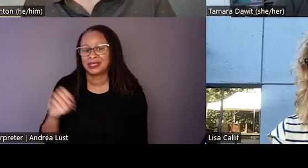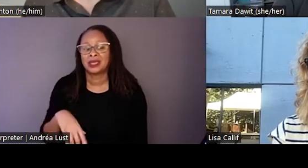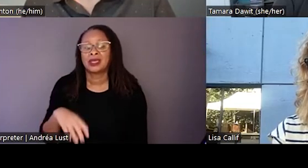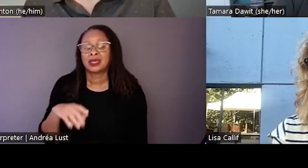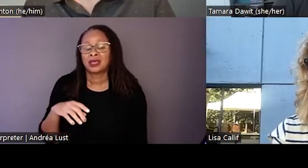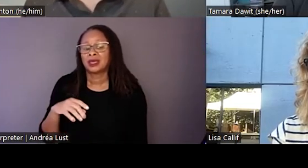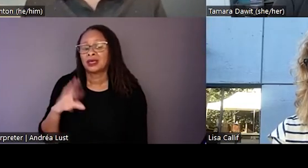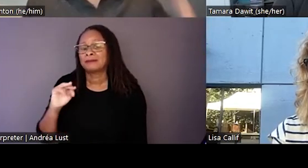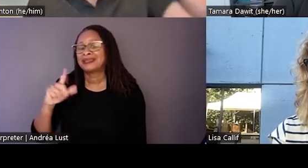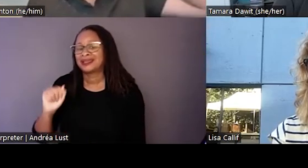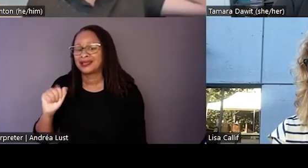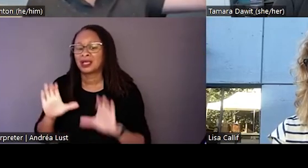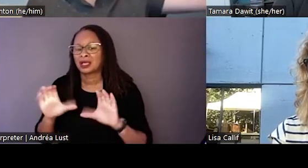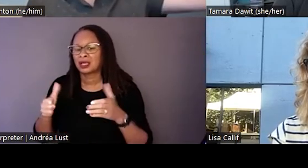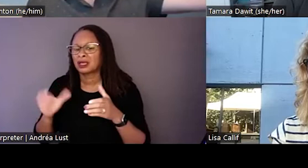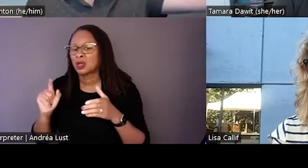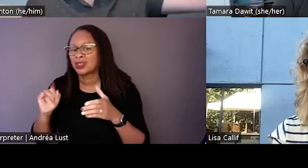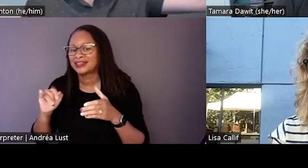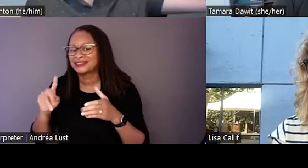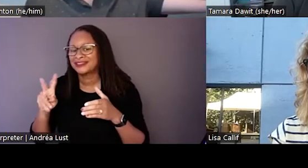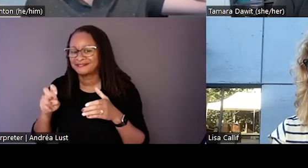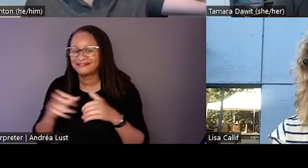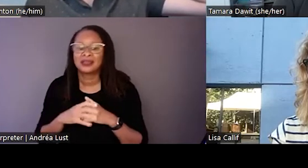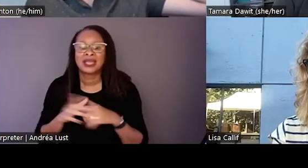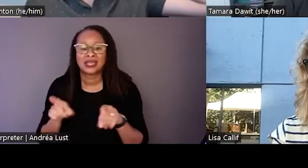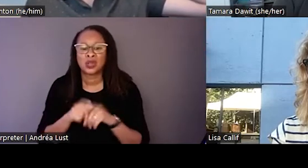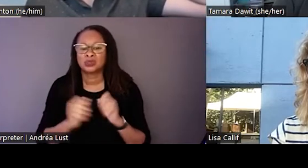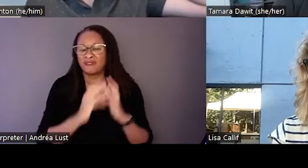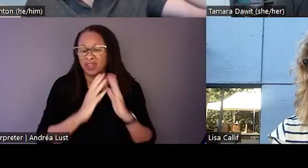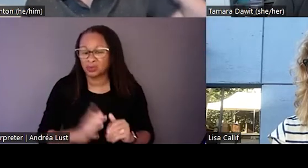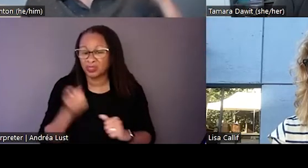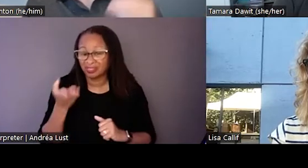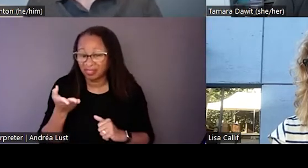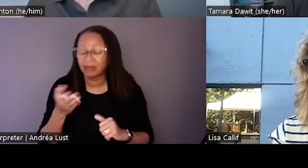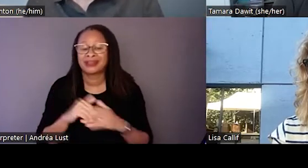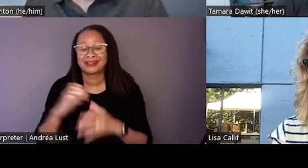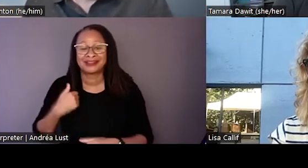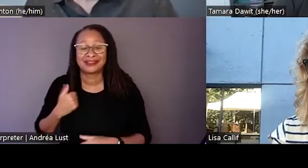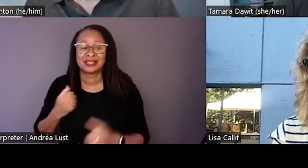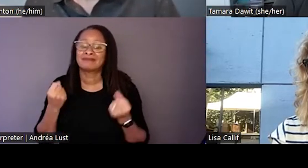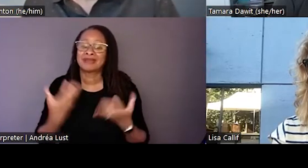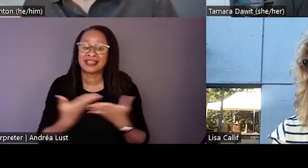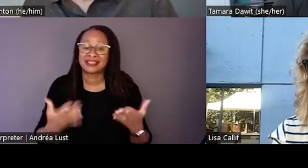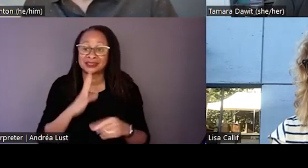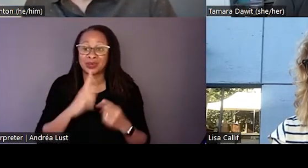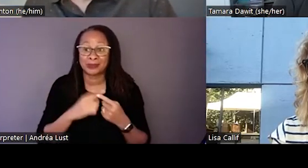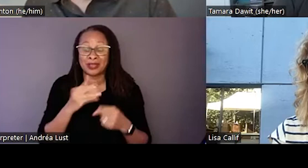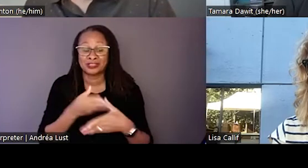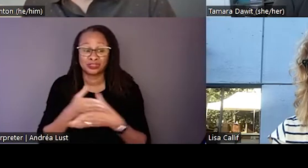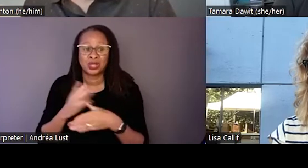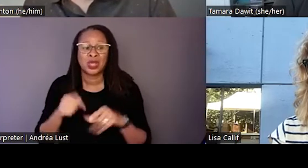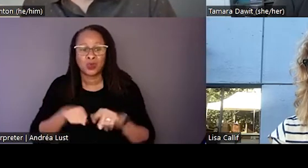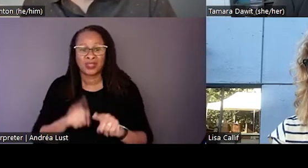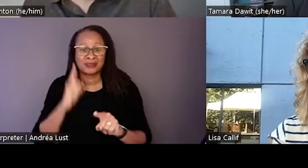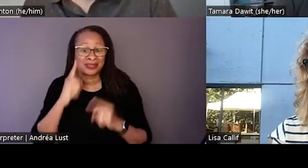Canada. So lots of things to share and talk about actually while I'm thinking about your profile as